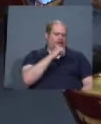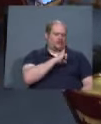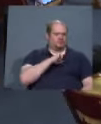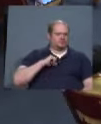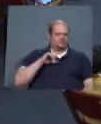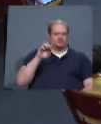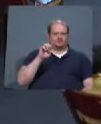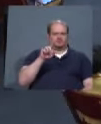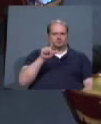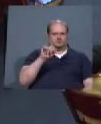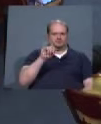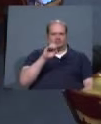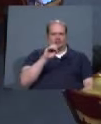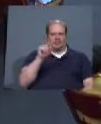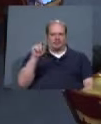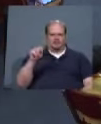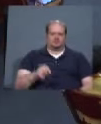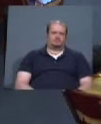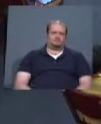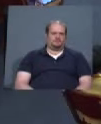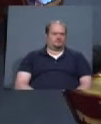Elliott.